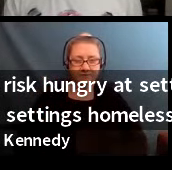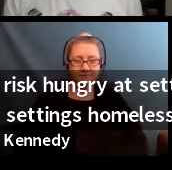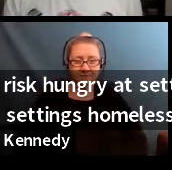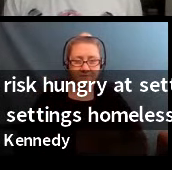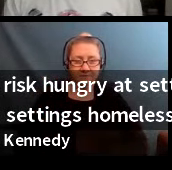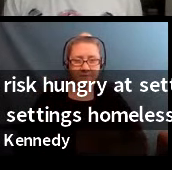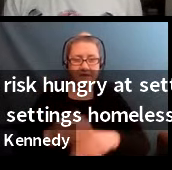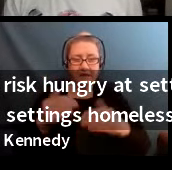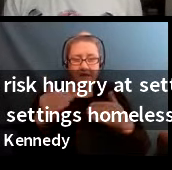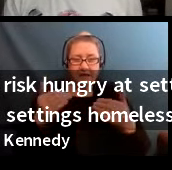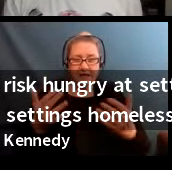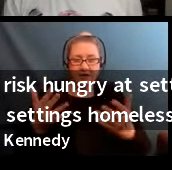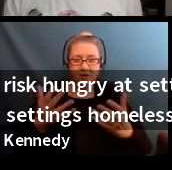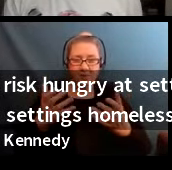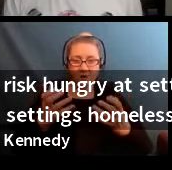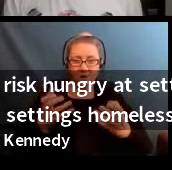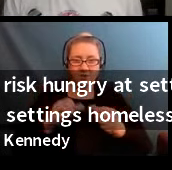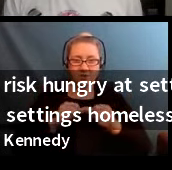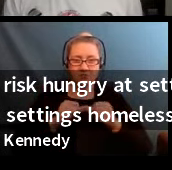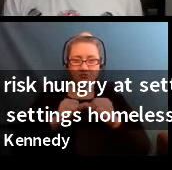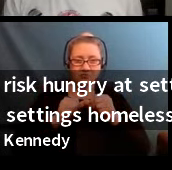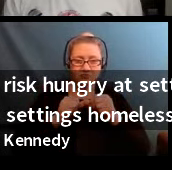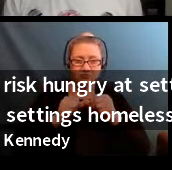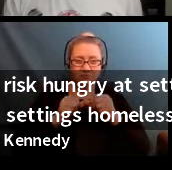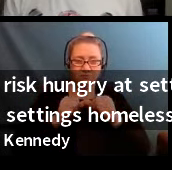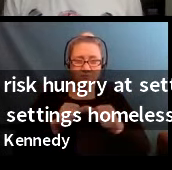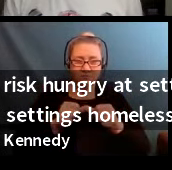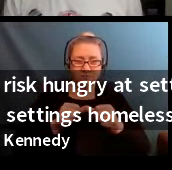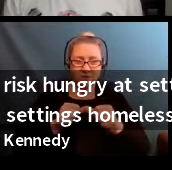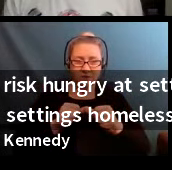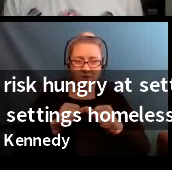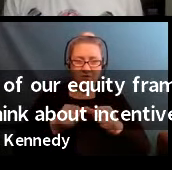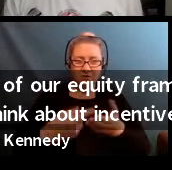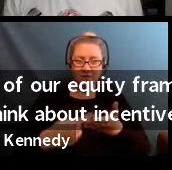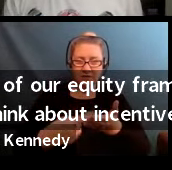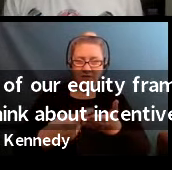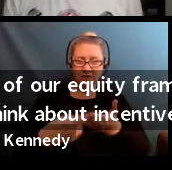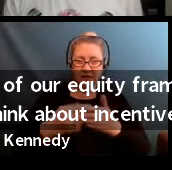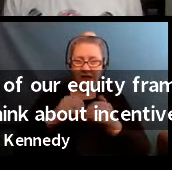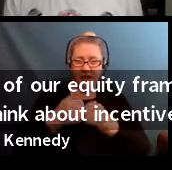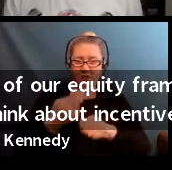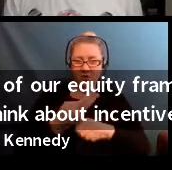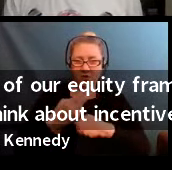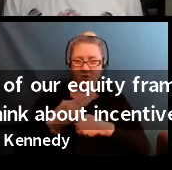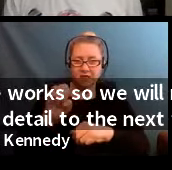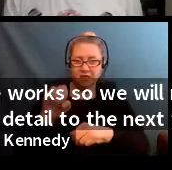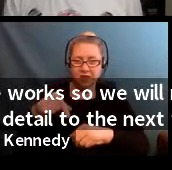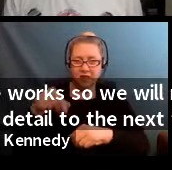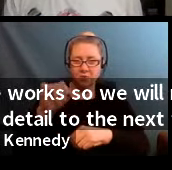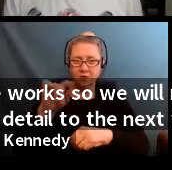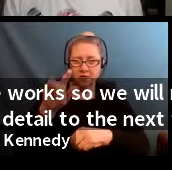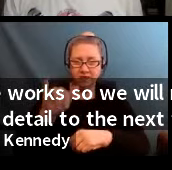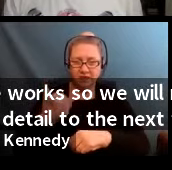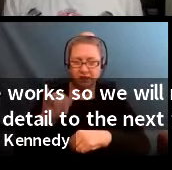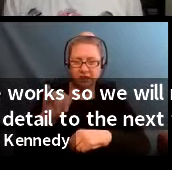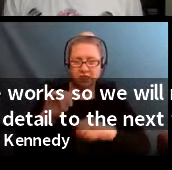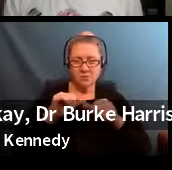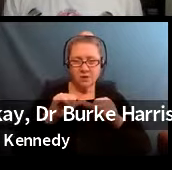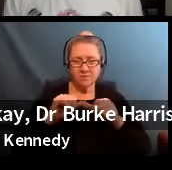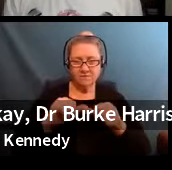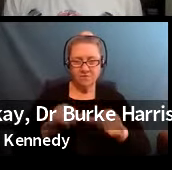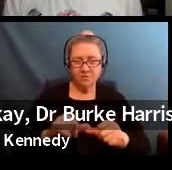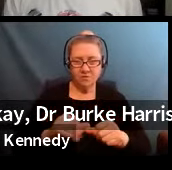So now we want to move forward to how we're using equity as we move forward. And if